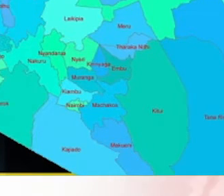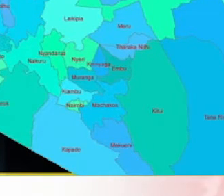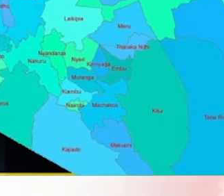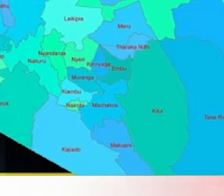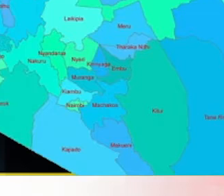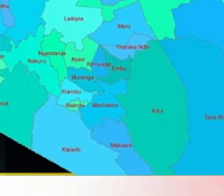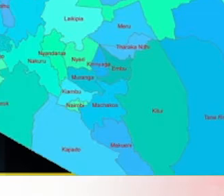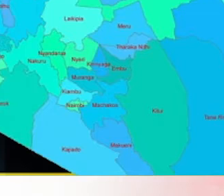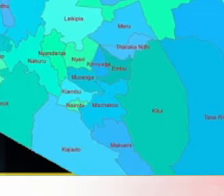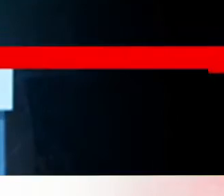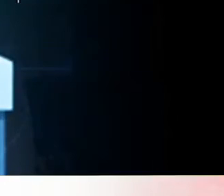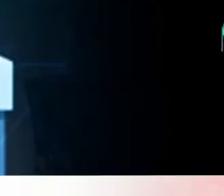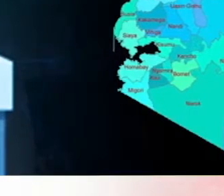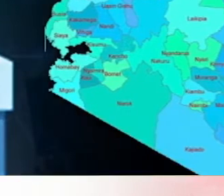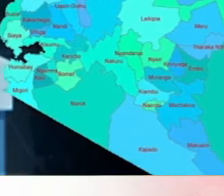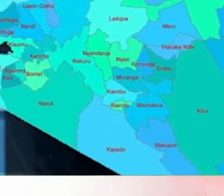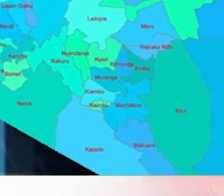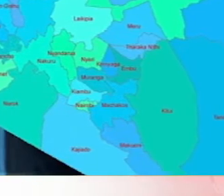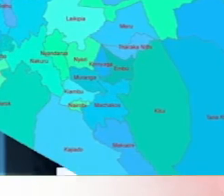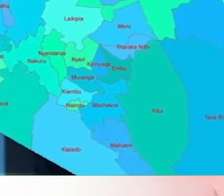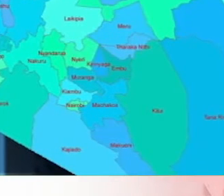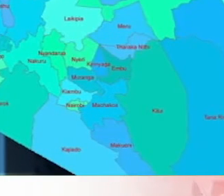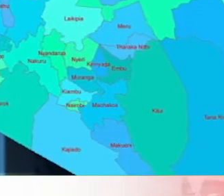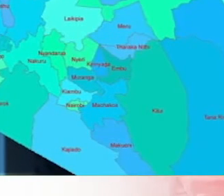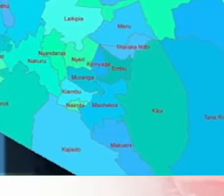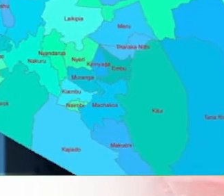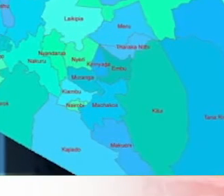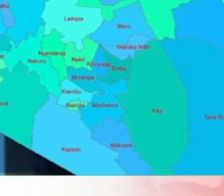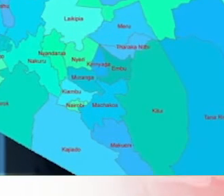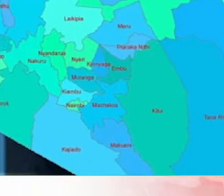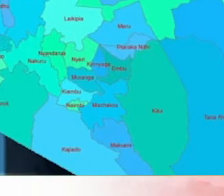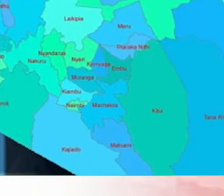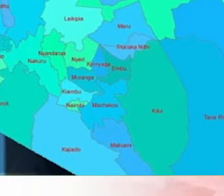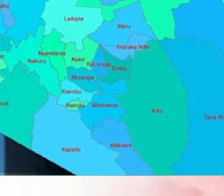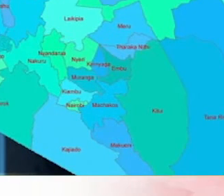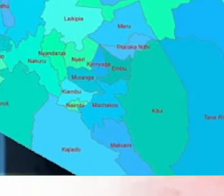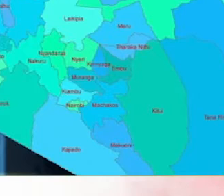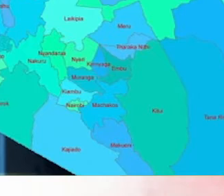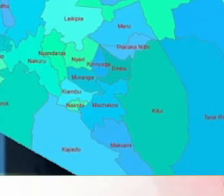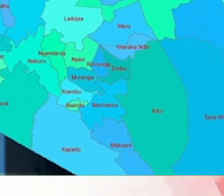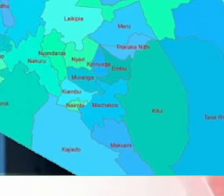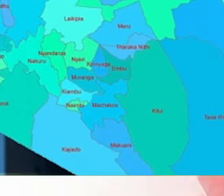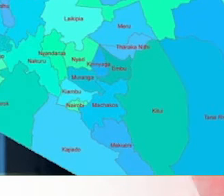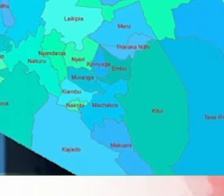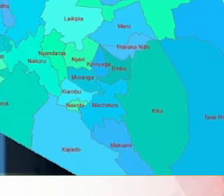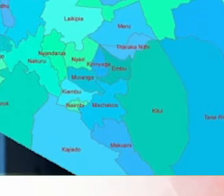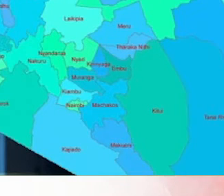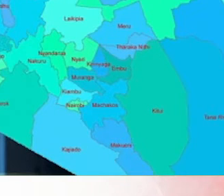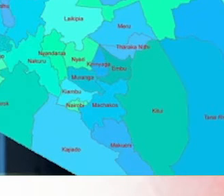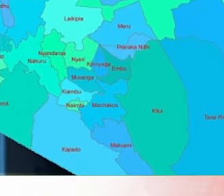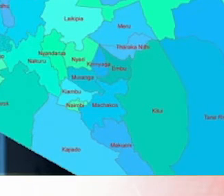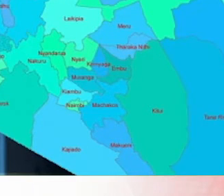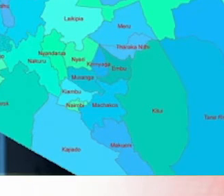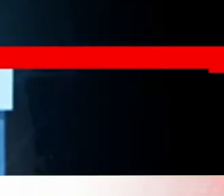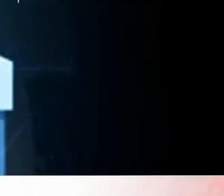registration centres to new ones. Across the counties, Nairobi, Nakuru, Kiambu, Kakamega and Kisii recorded the highest number